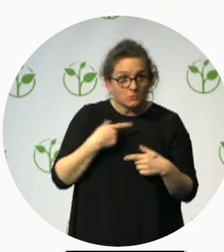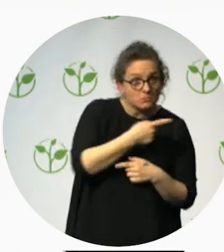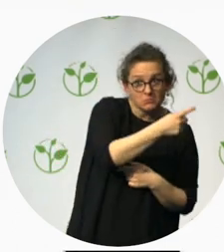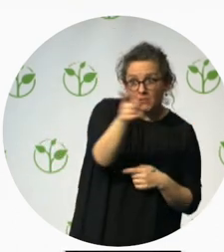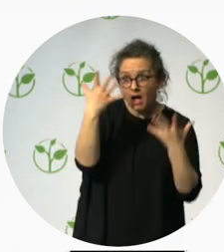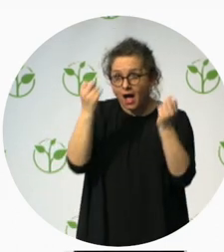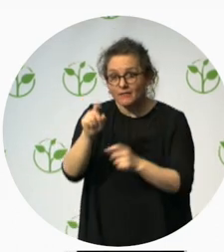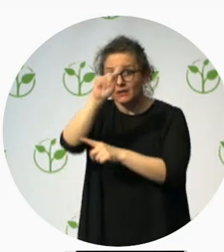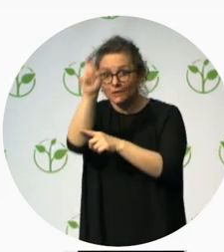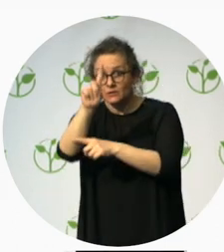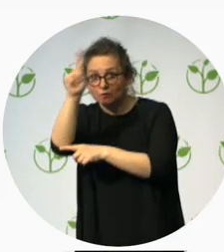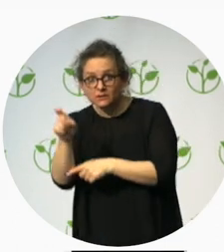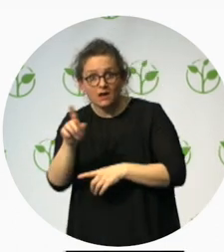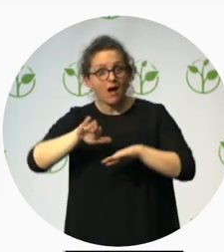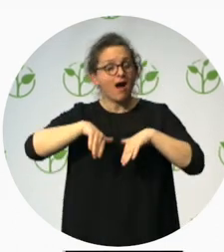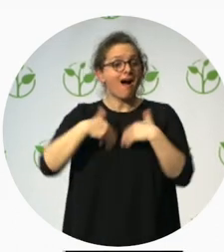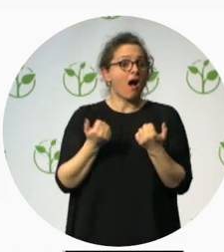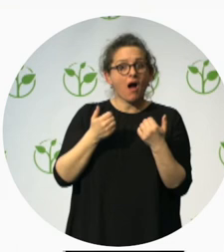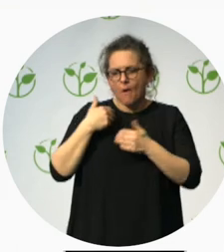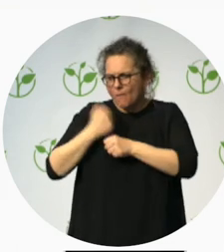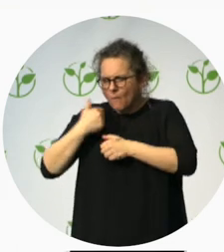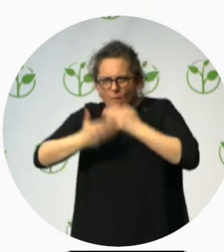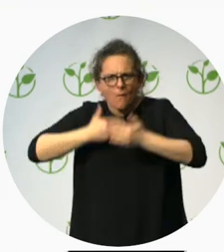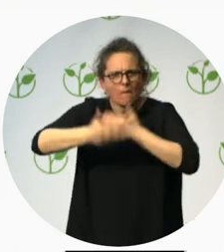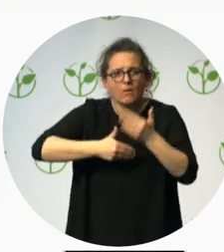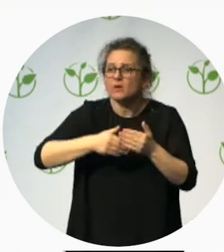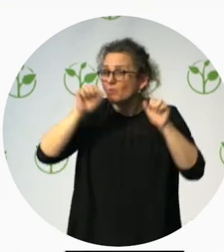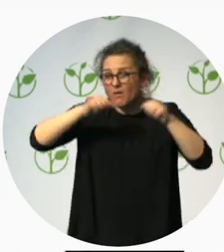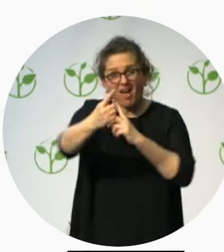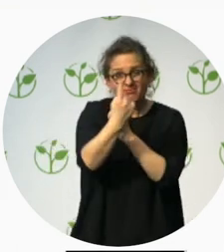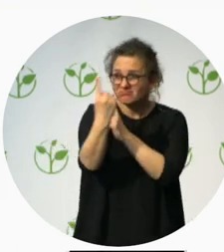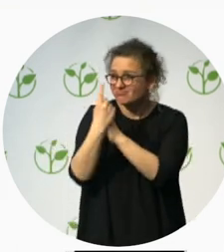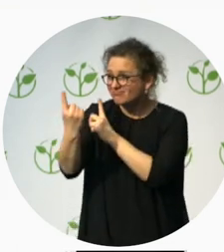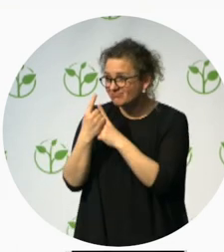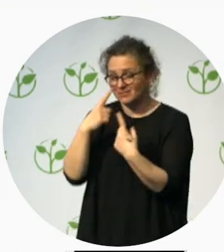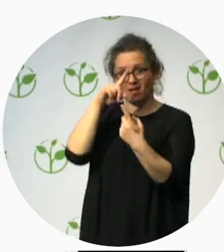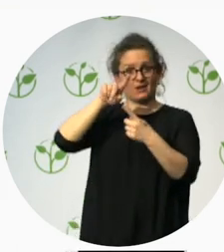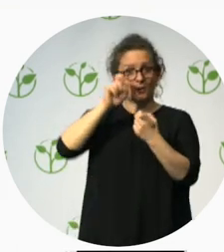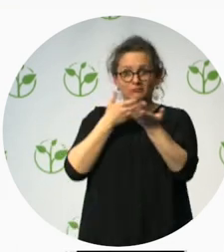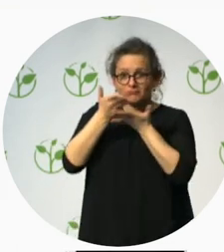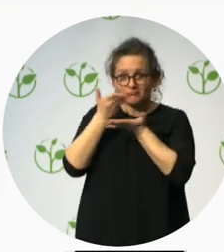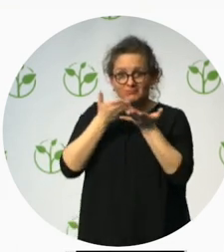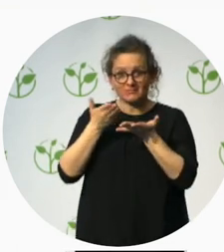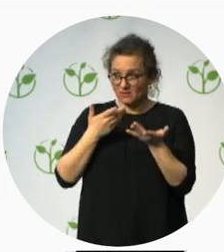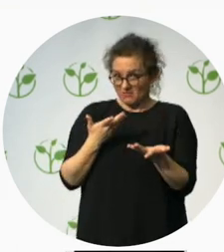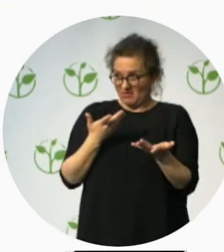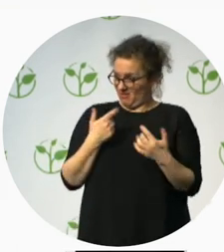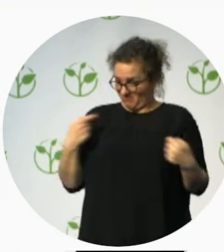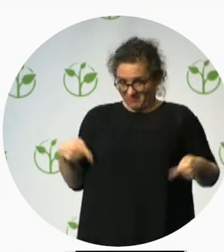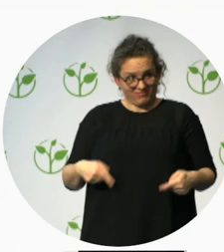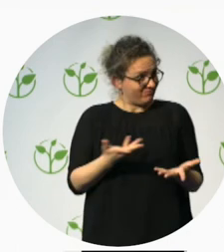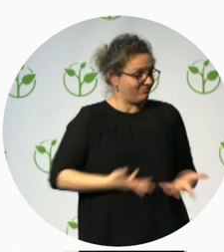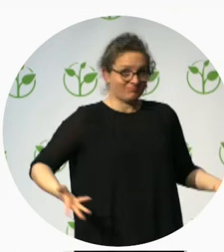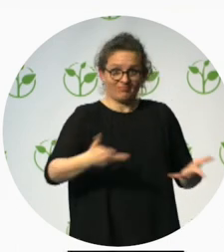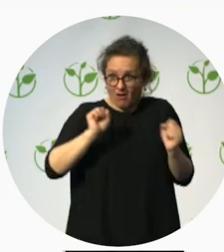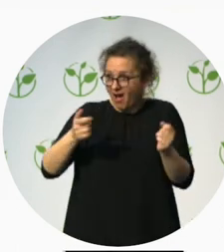doing, please do not hesitate to ask. That's what we are here for. Therefore,